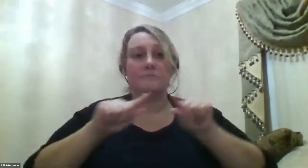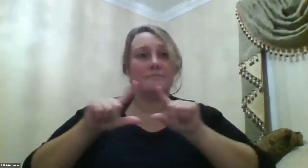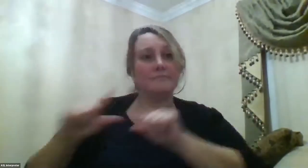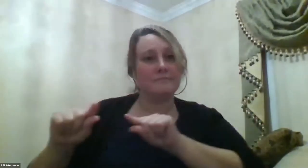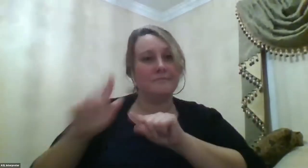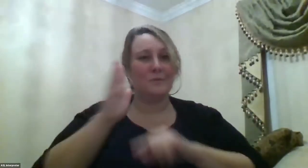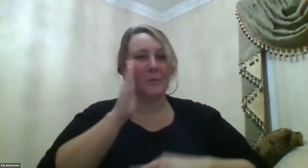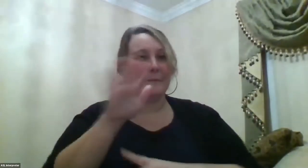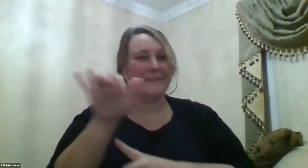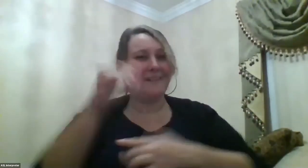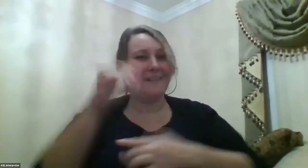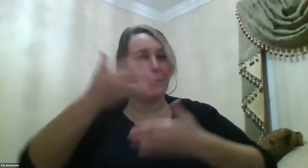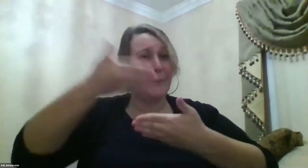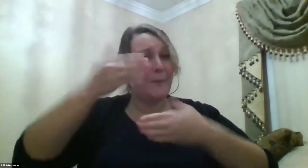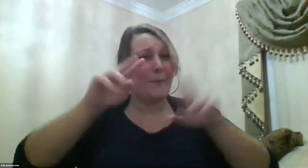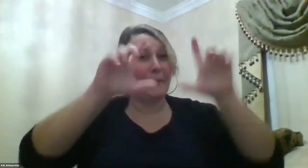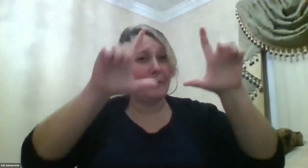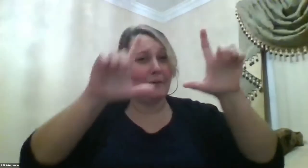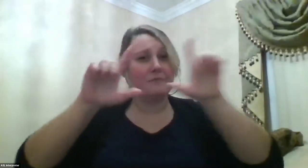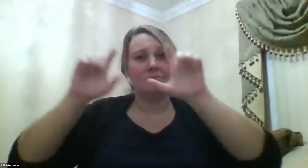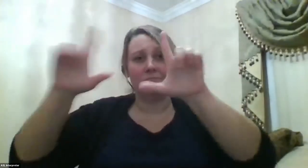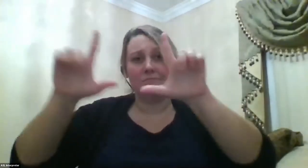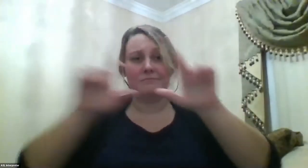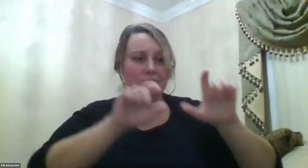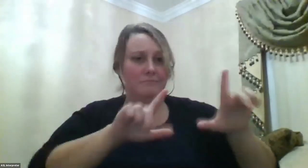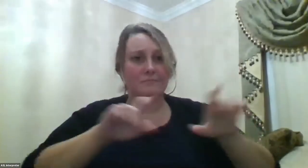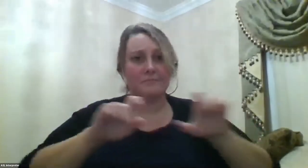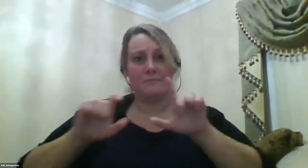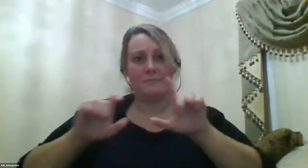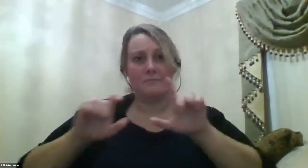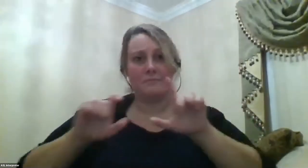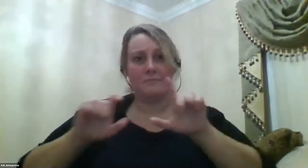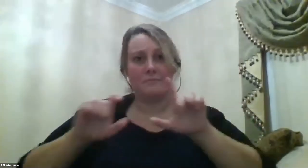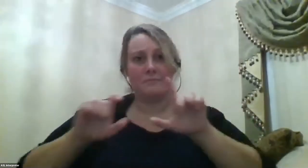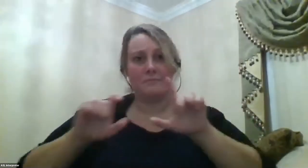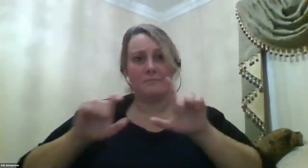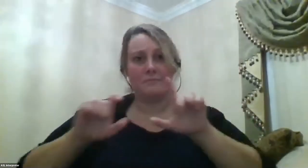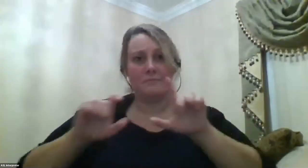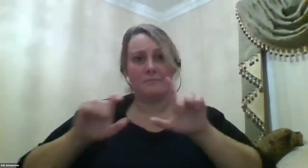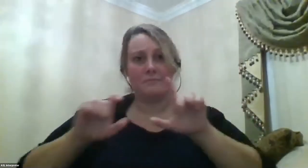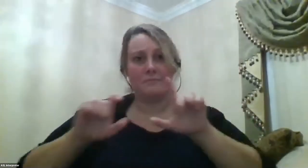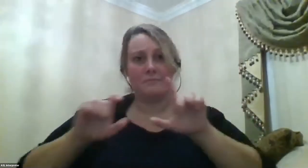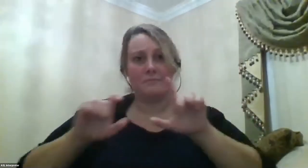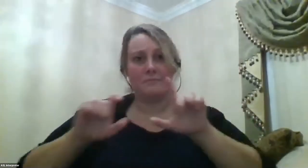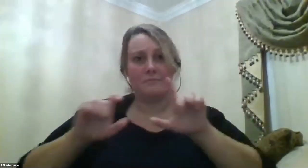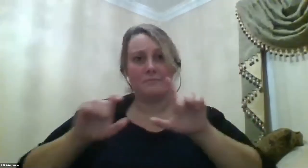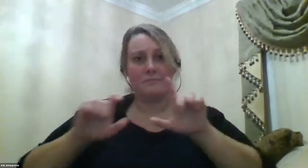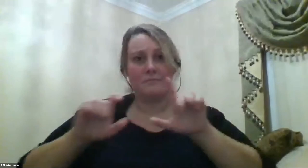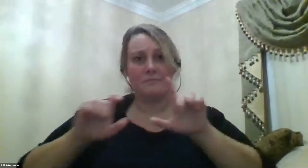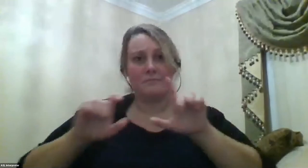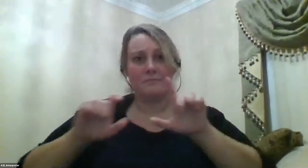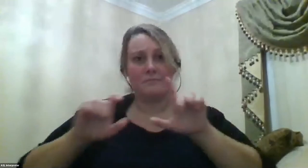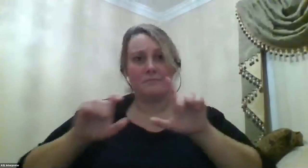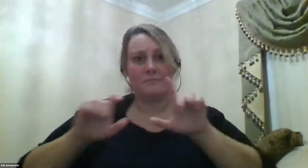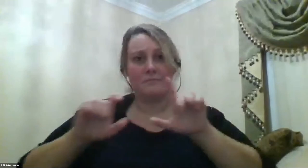or through a city. Um, and there's also somewhat of a, a narrative arc between, and a tension